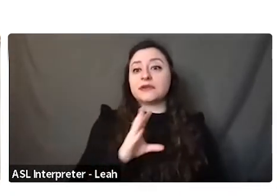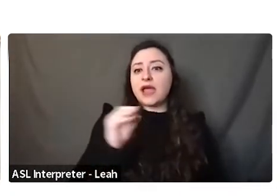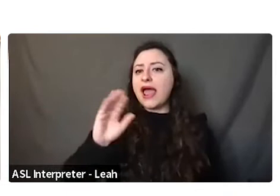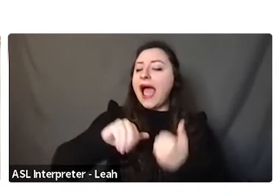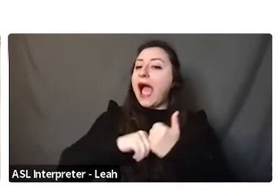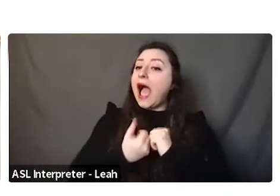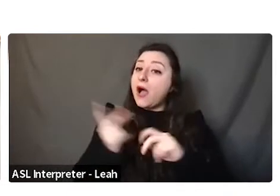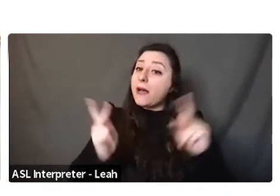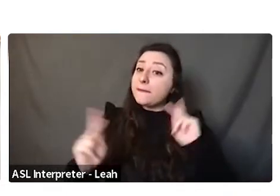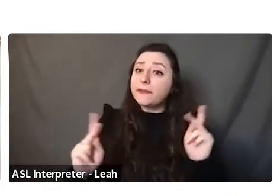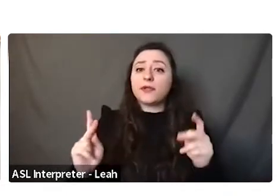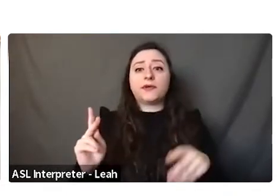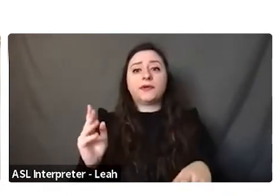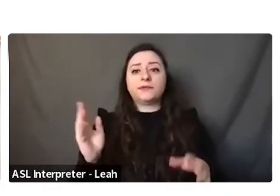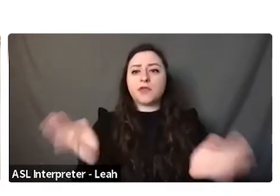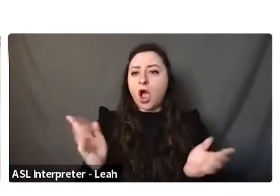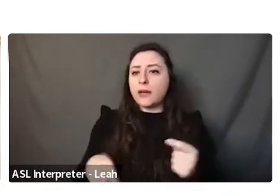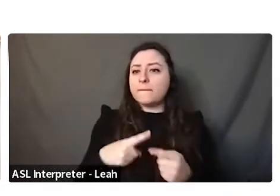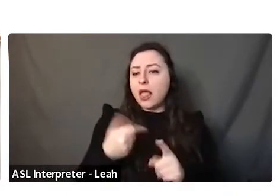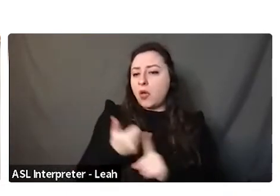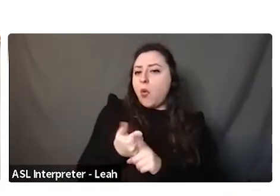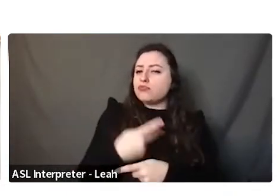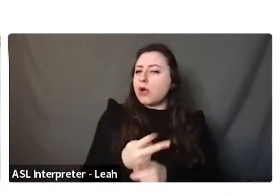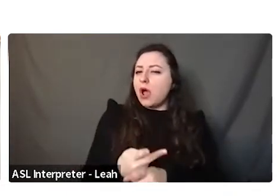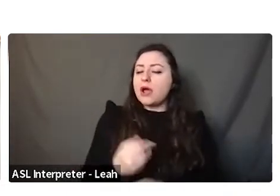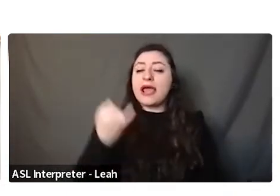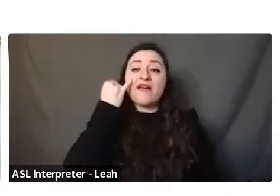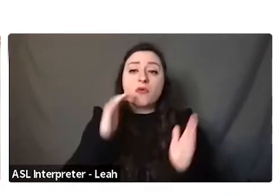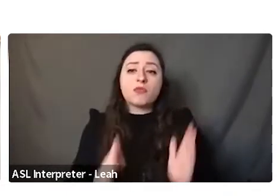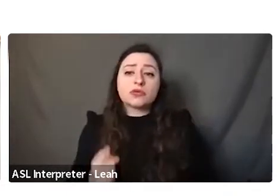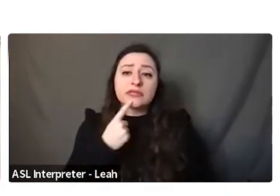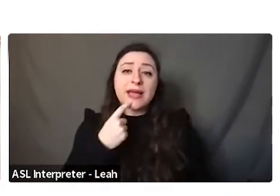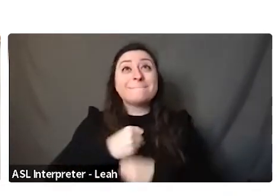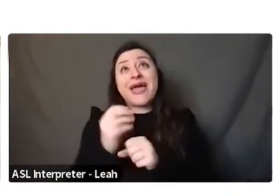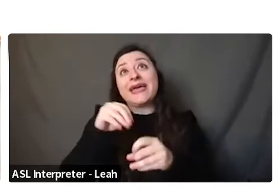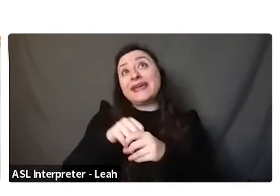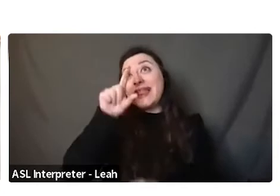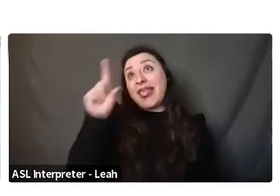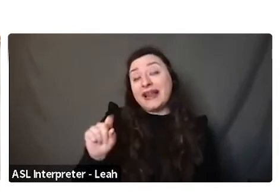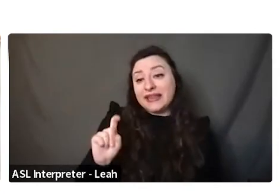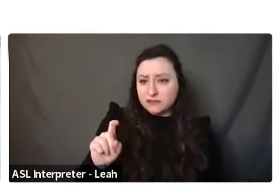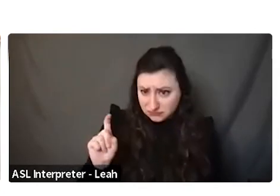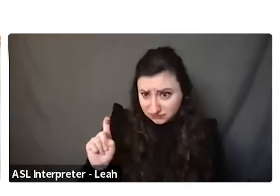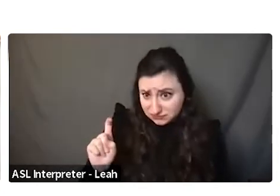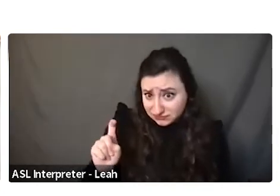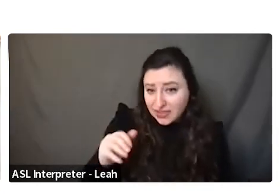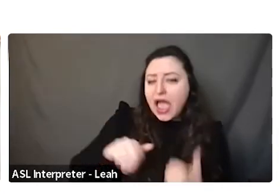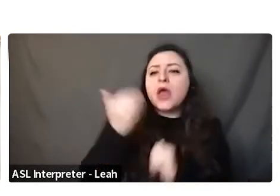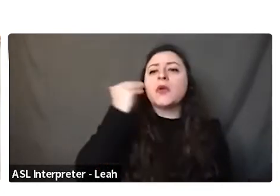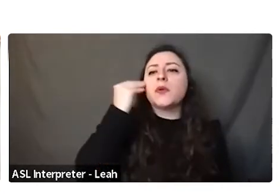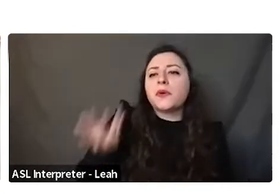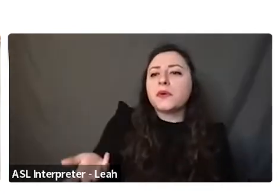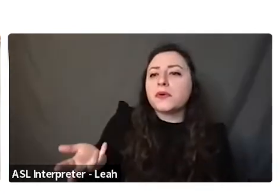talking about their products. So I see one of the questions is, if someone says it's made in Italy, is it really made in Italy? How do you know? Well,